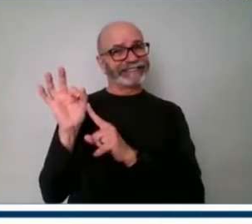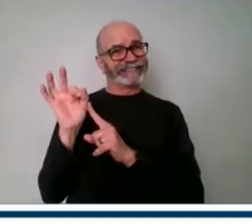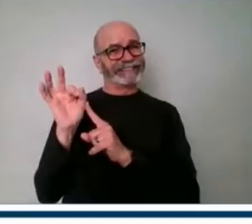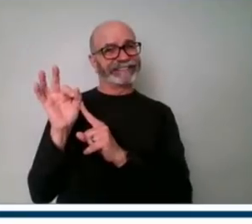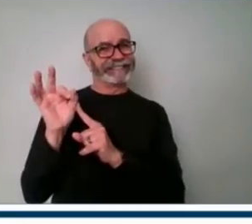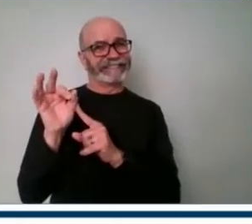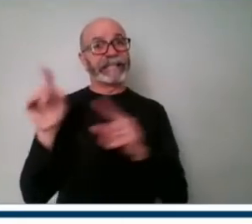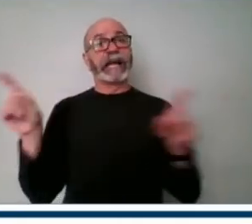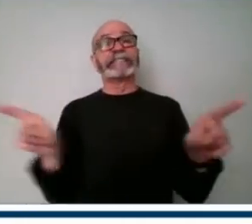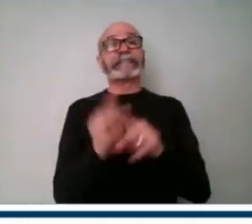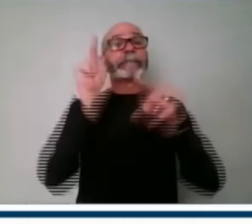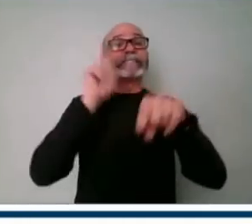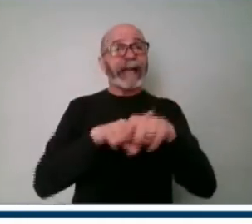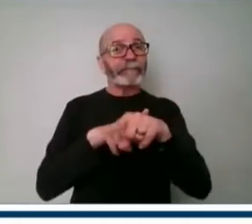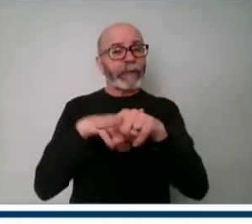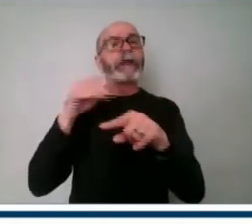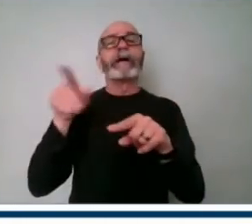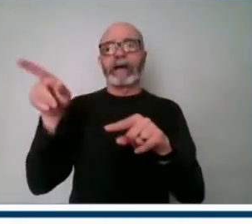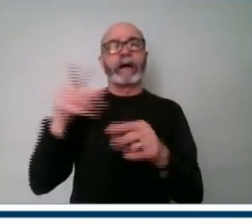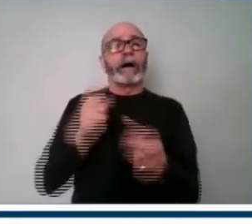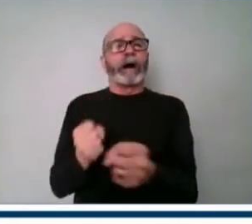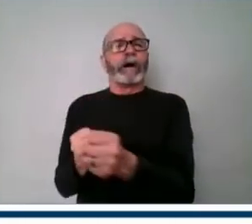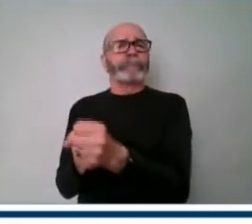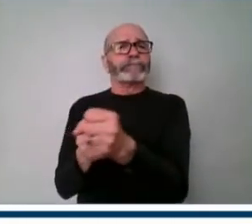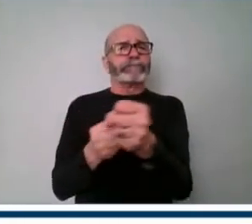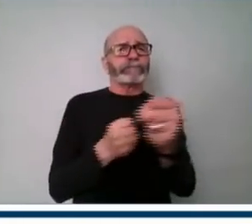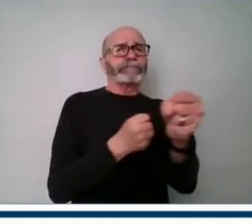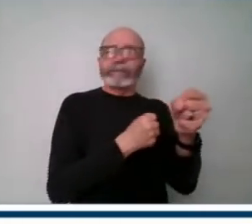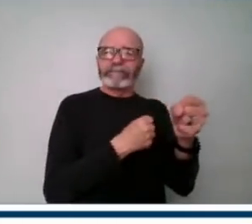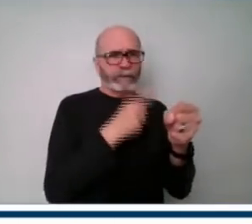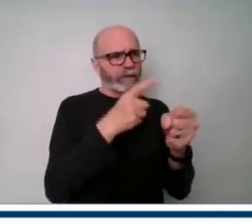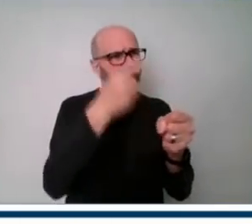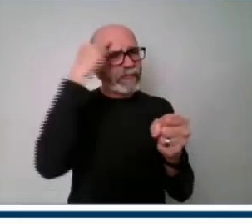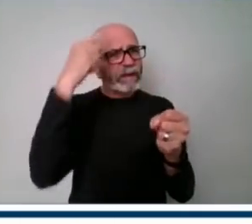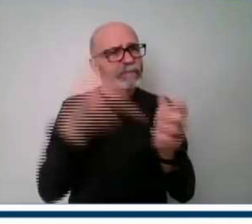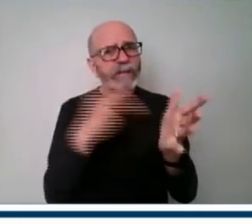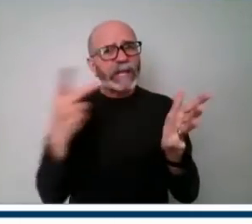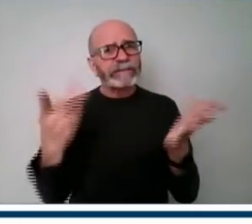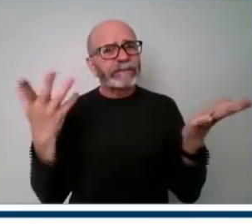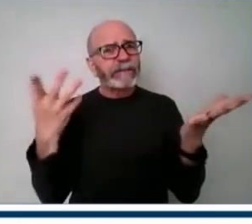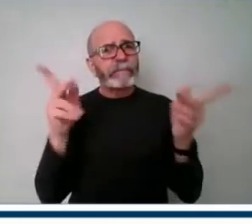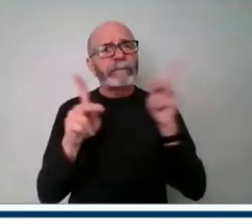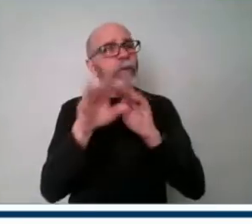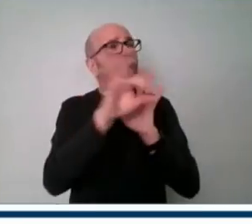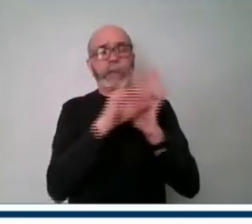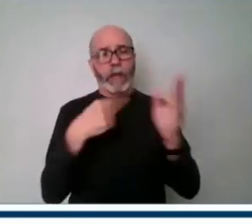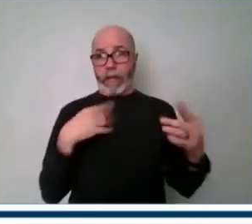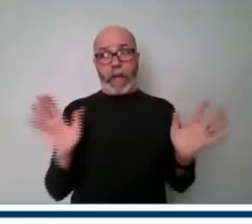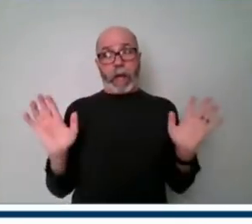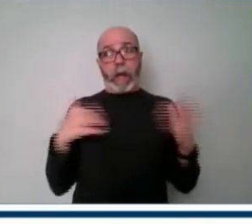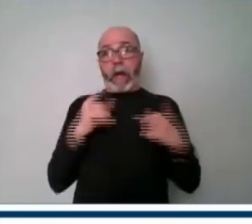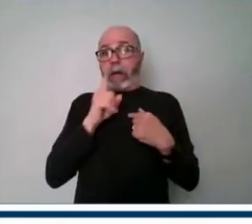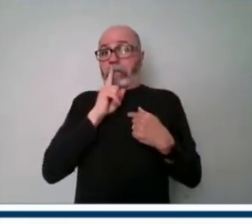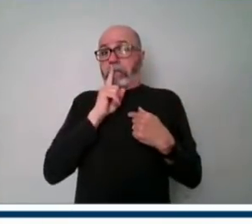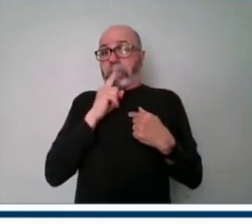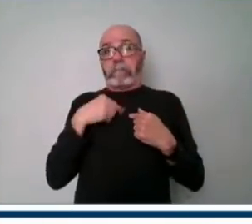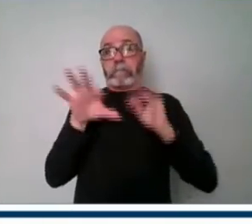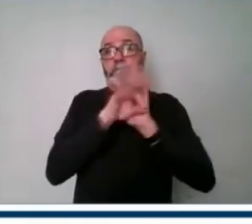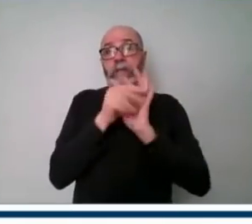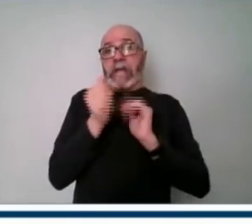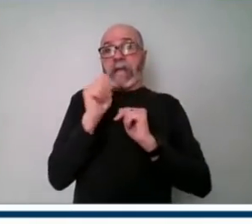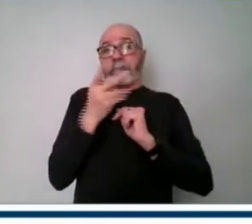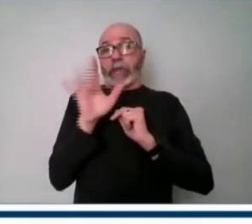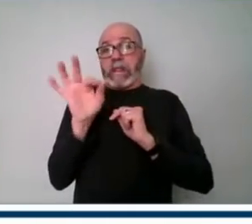date? That wasn't the date I picked. That was the discussion with all of our